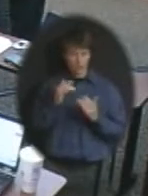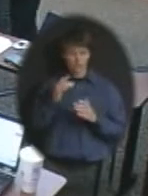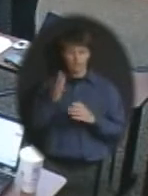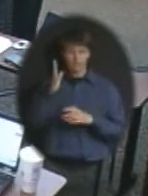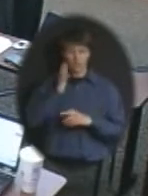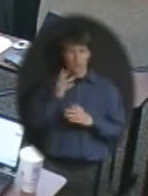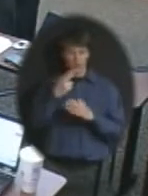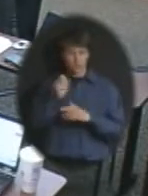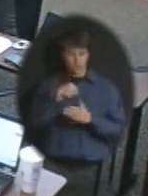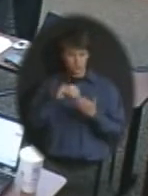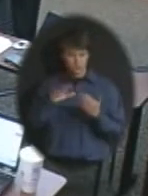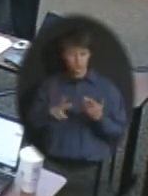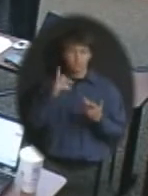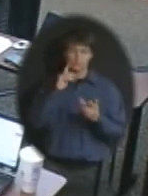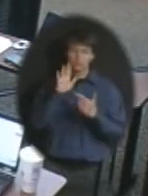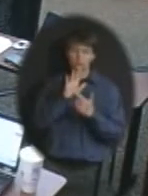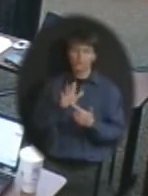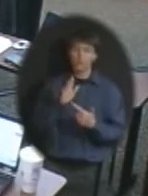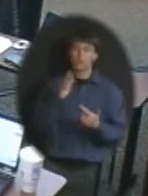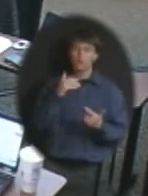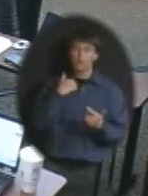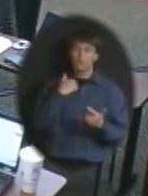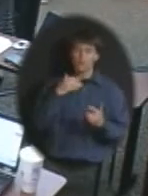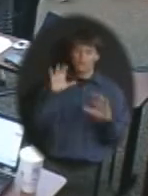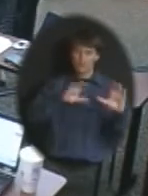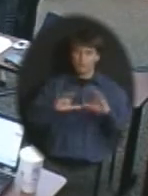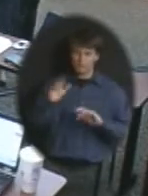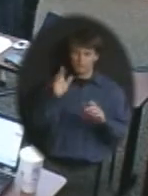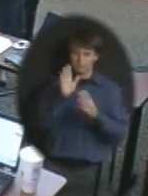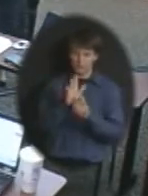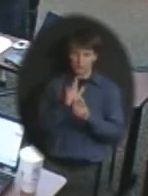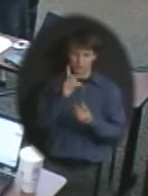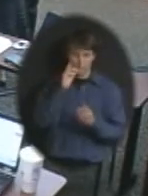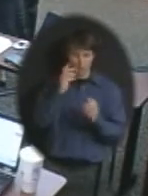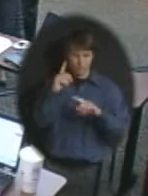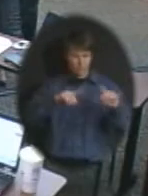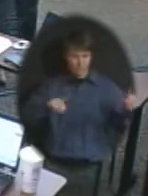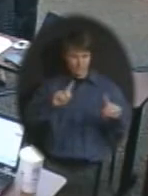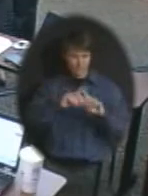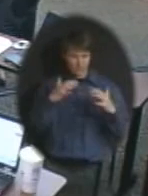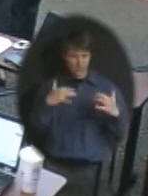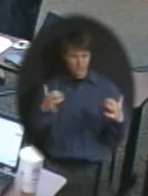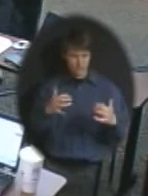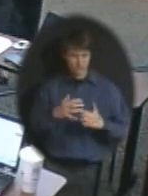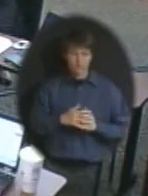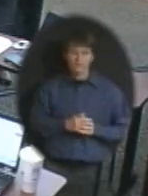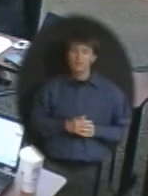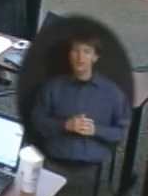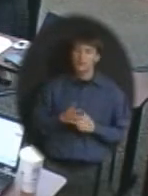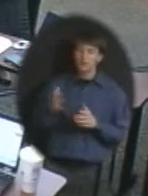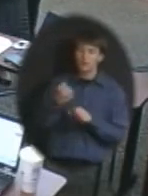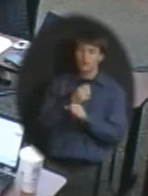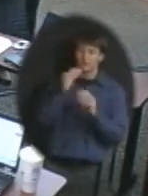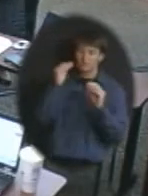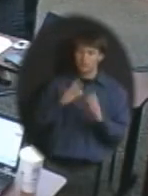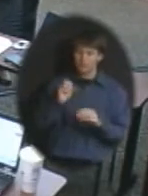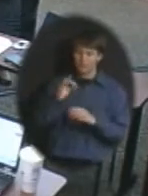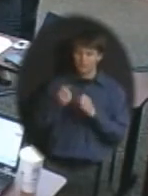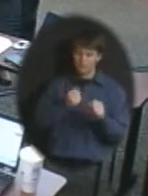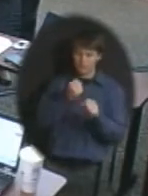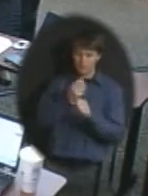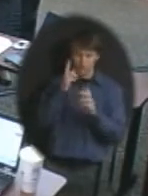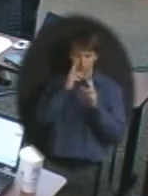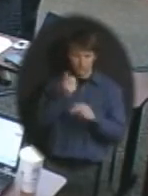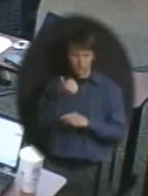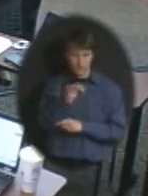chemistry demonstrations for a variety of audiences. She was a science consultant for the Kansas City Museum and earned its Teacher of the Year honor in